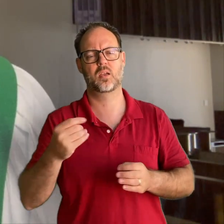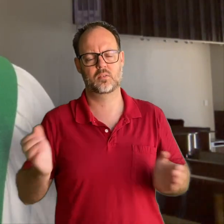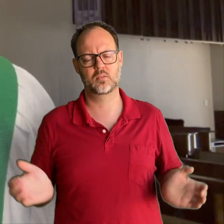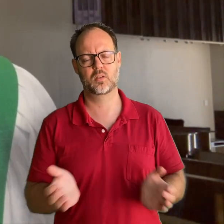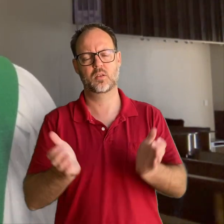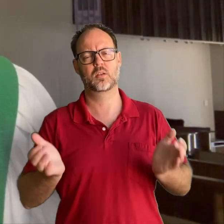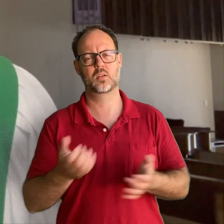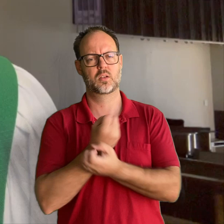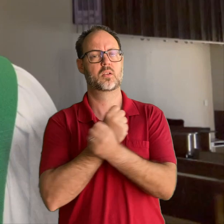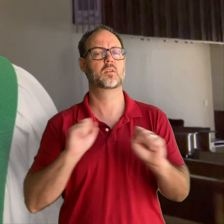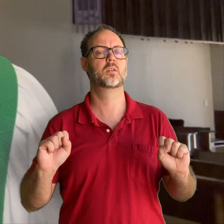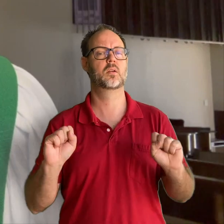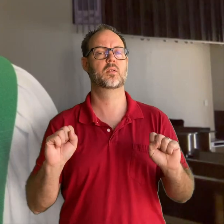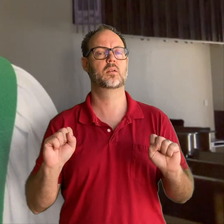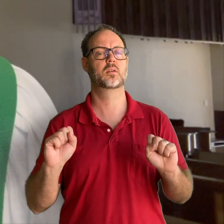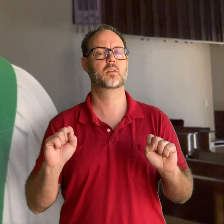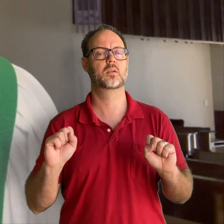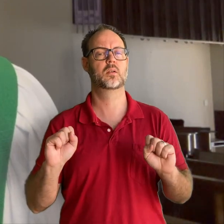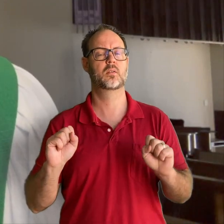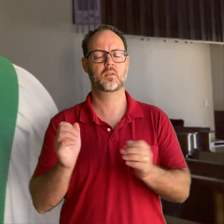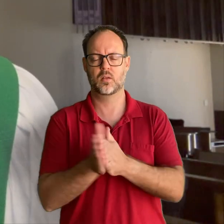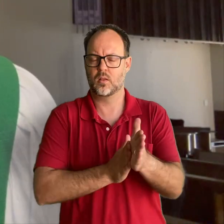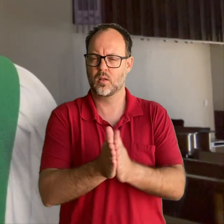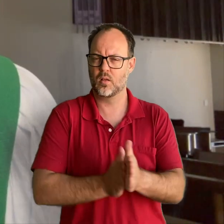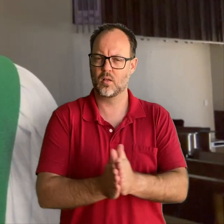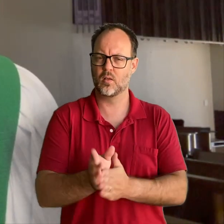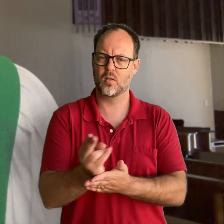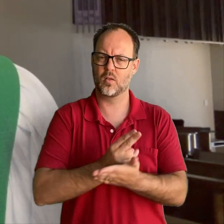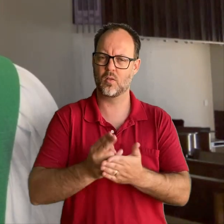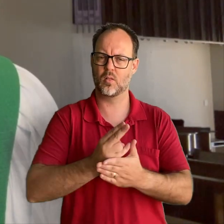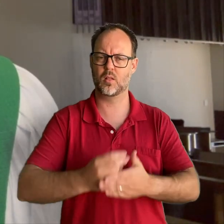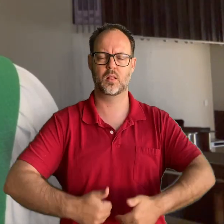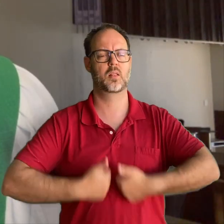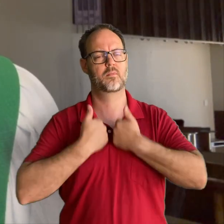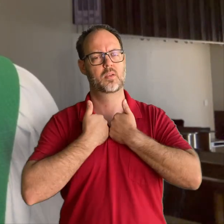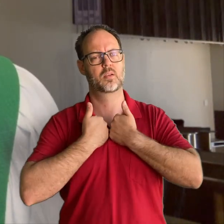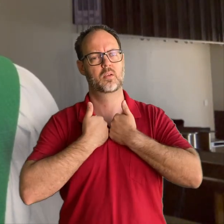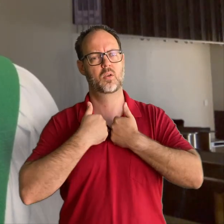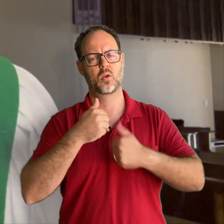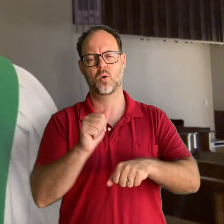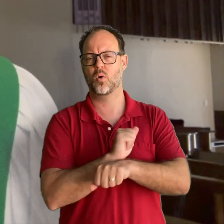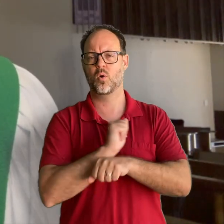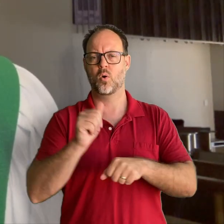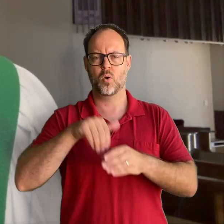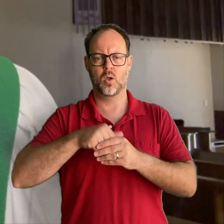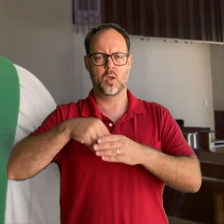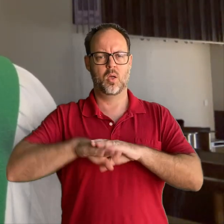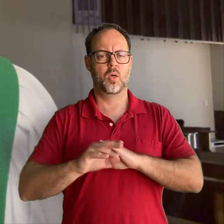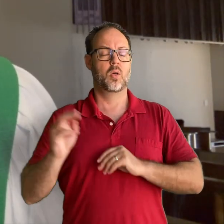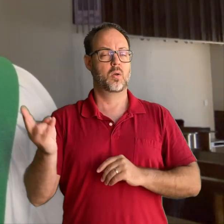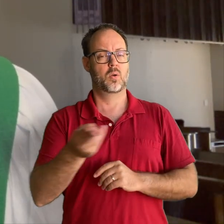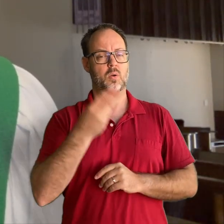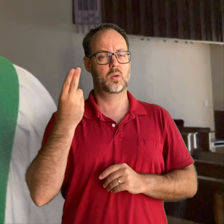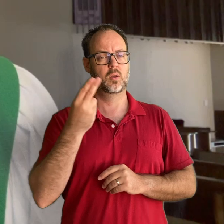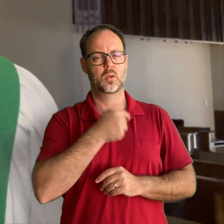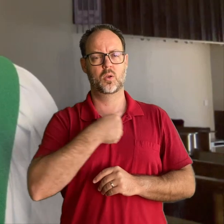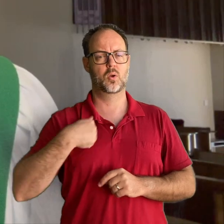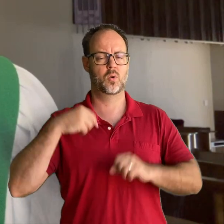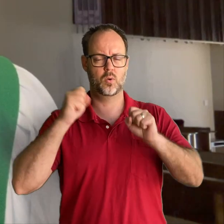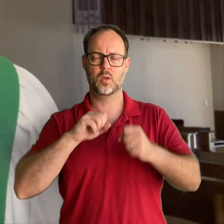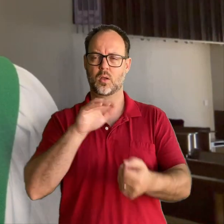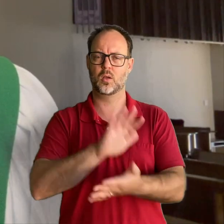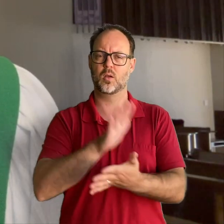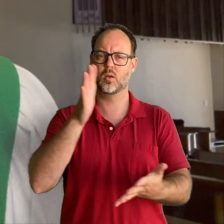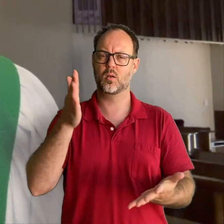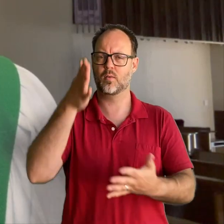an assurance of salvation, and a drive for holy living. Work in and through us so that we